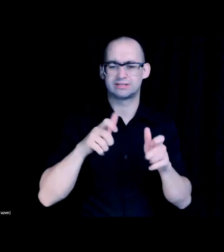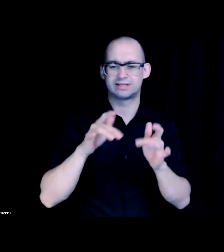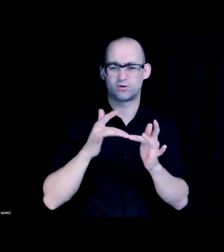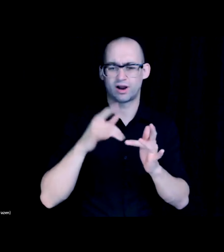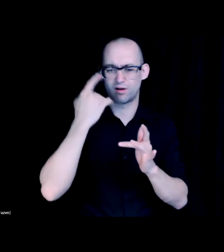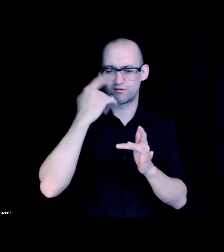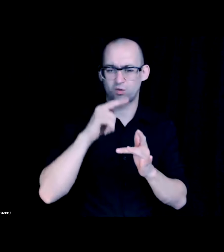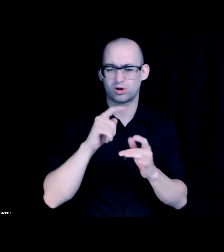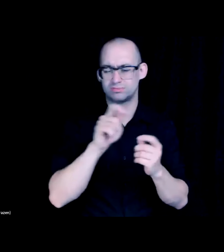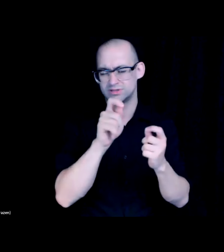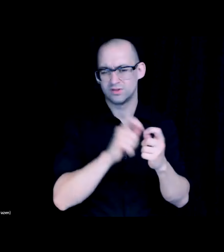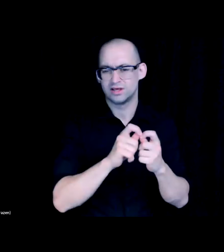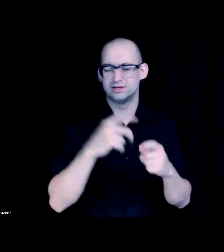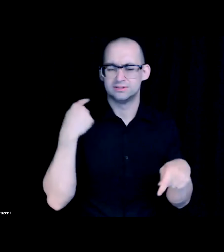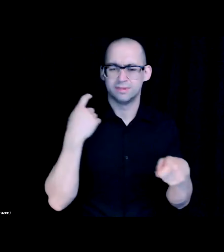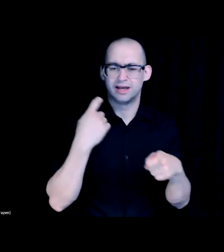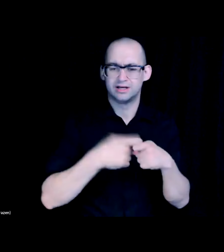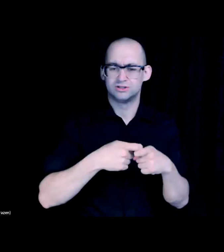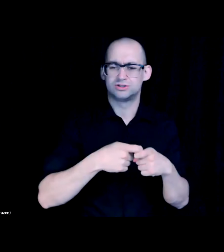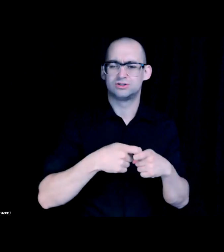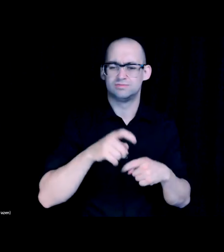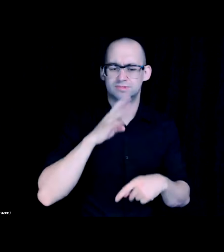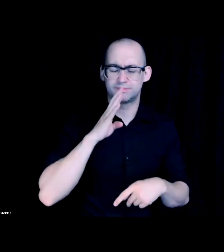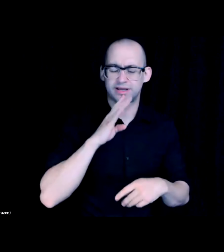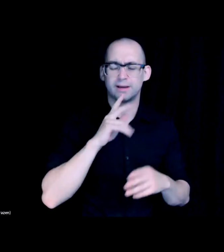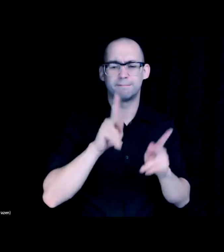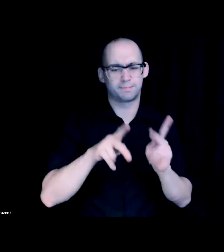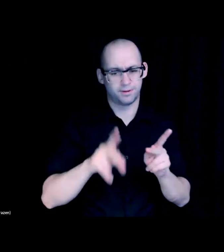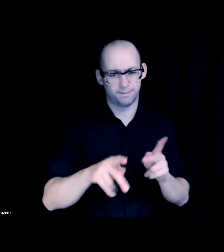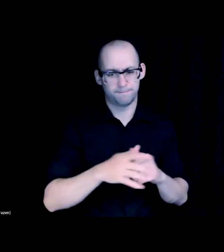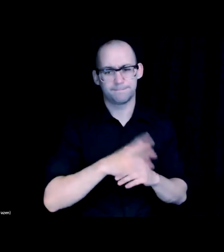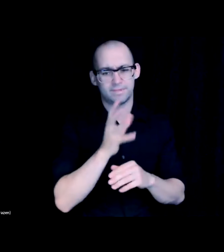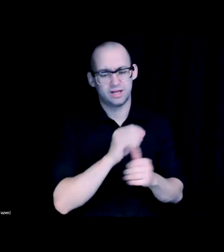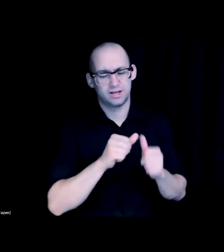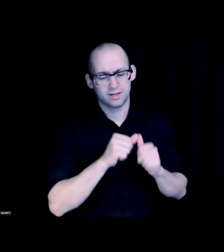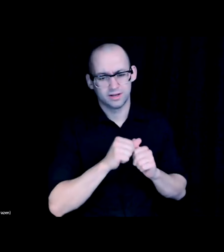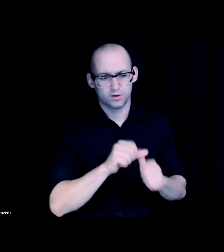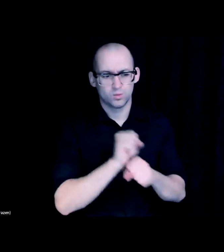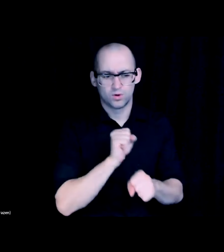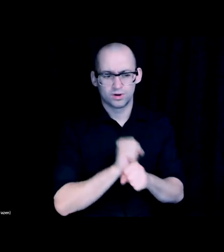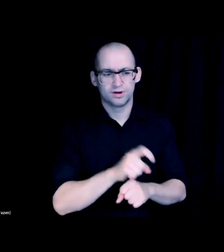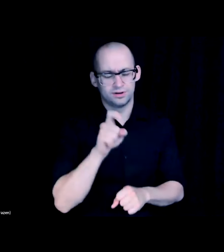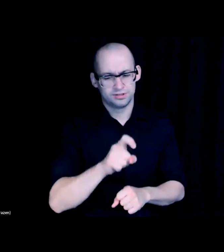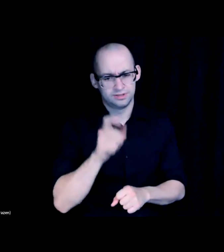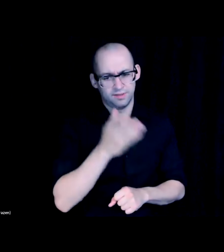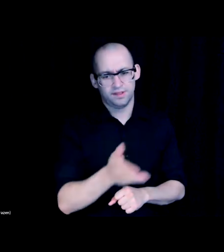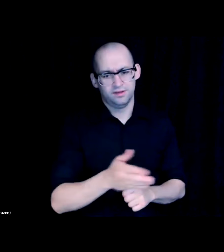Spanish-speaking populations and help narrow the digital divide. Obviously, there's continued work that needs to be done there.